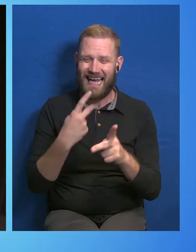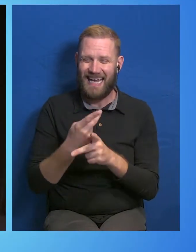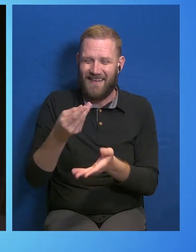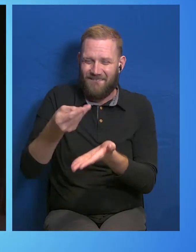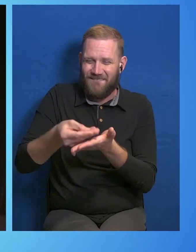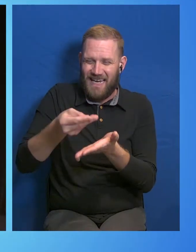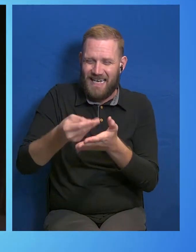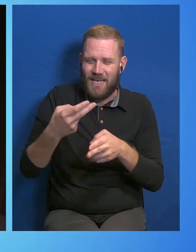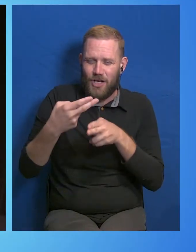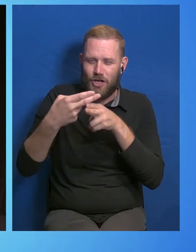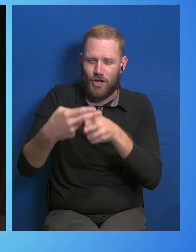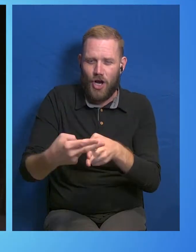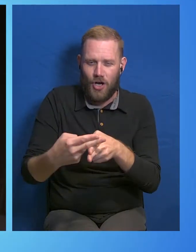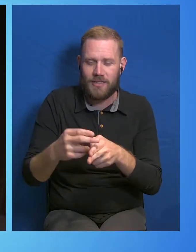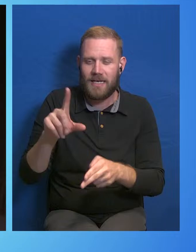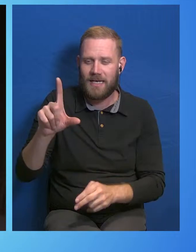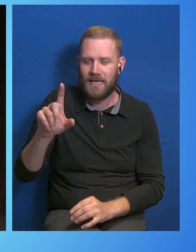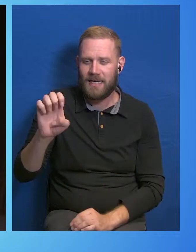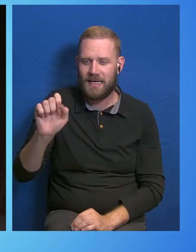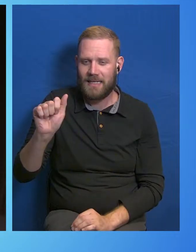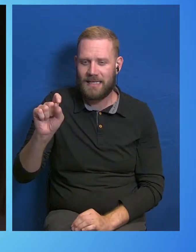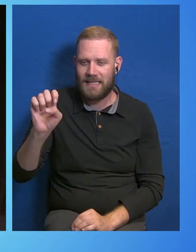is referred to as lease to own.